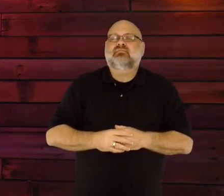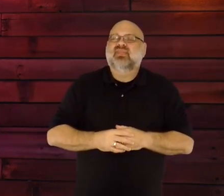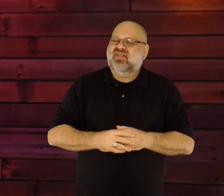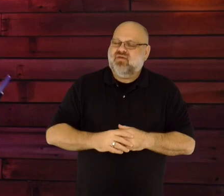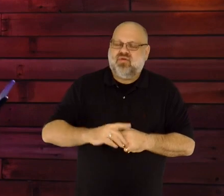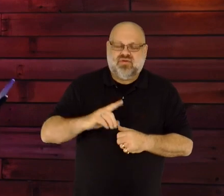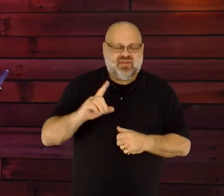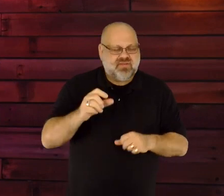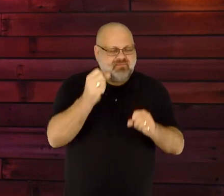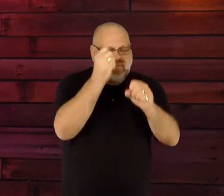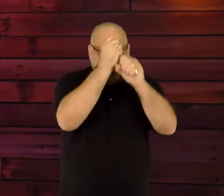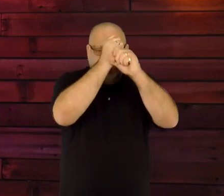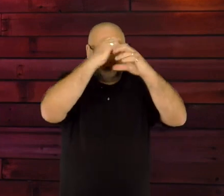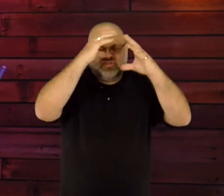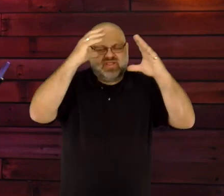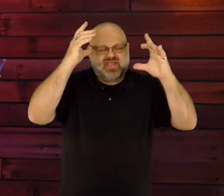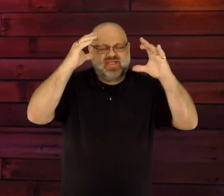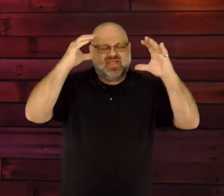imagine. I can only